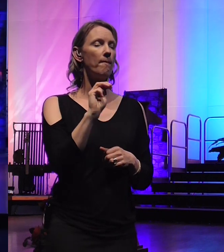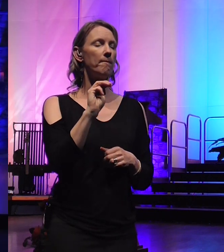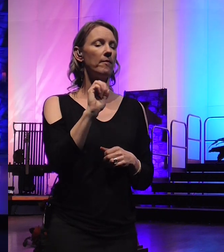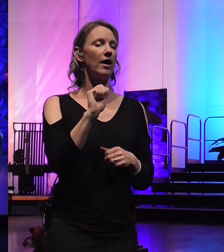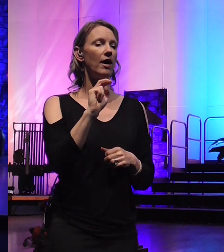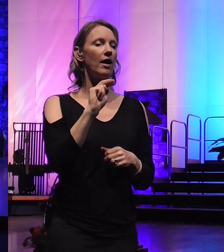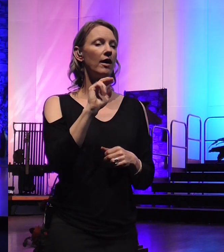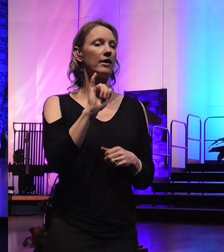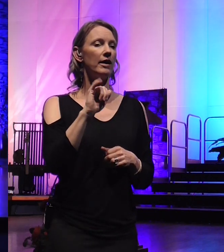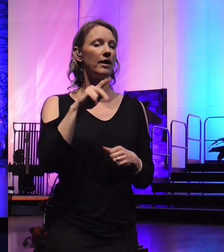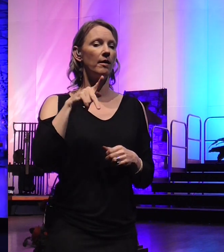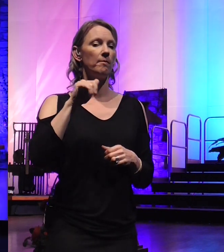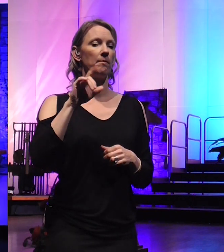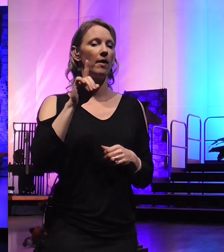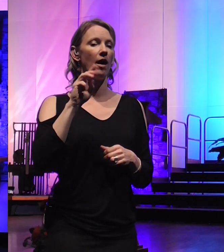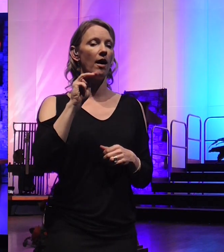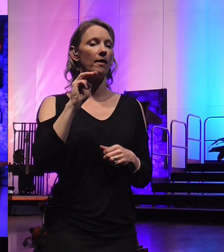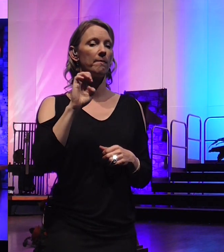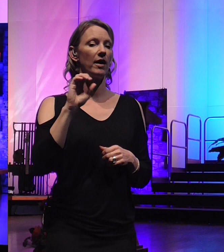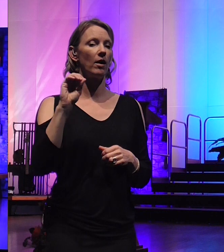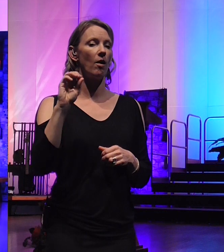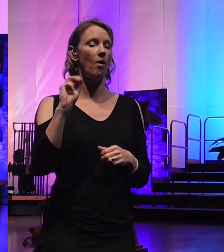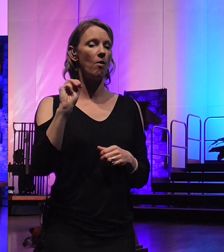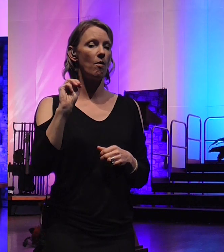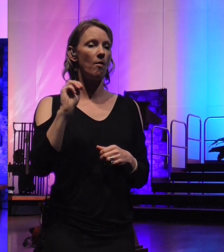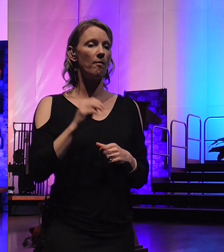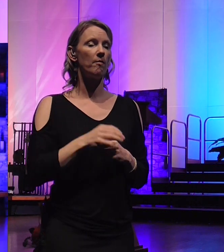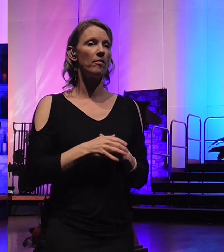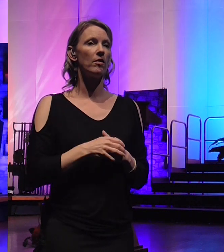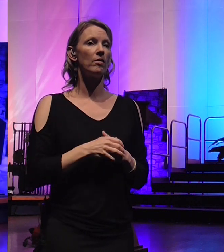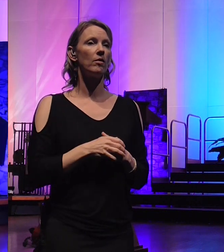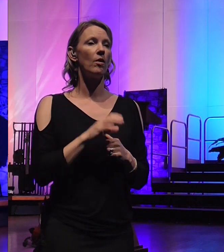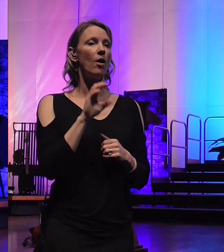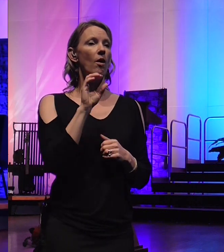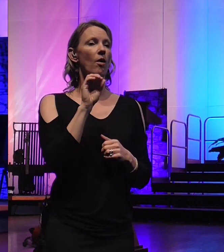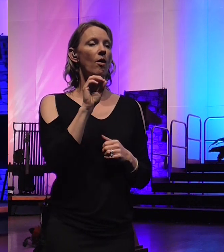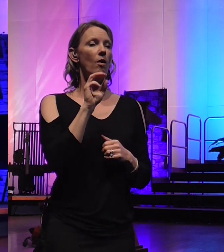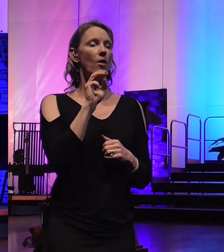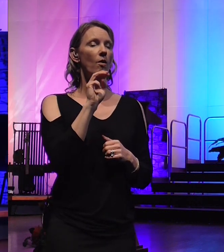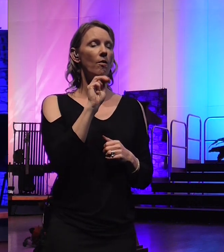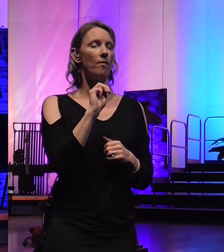Hum. Om Mani Padme Hum.